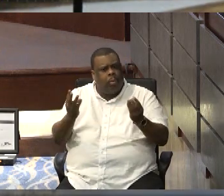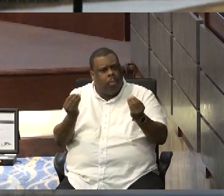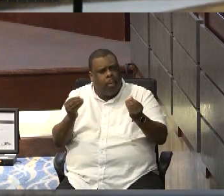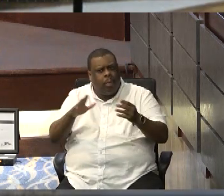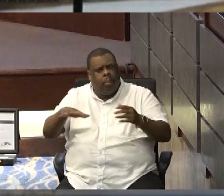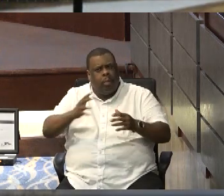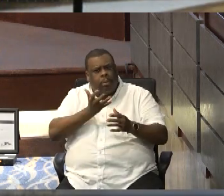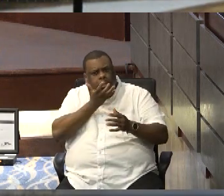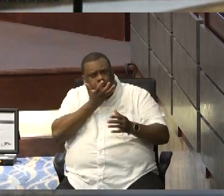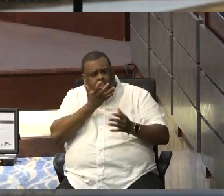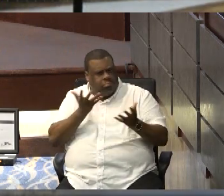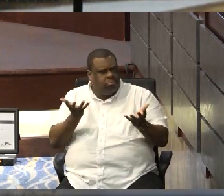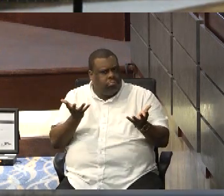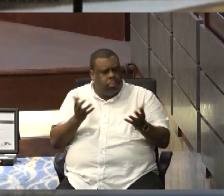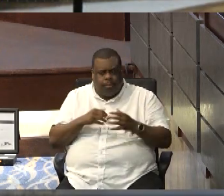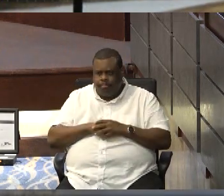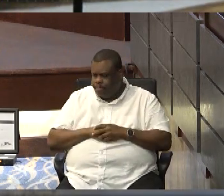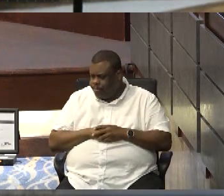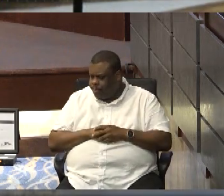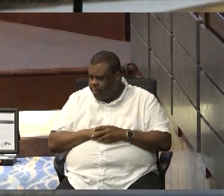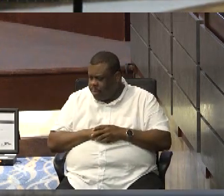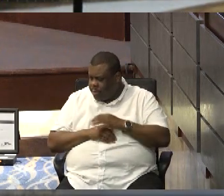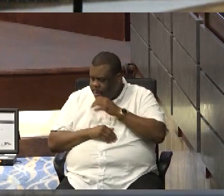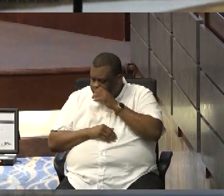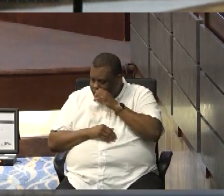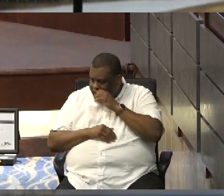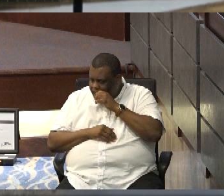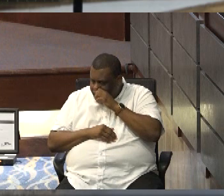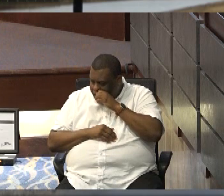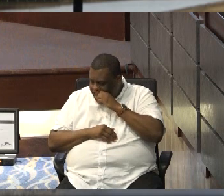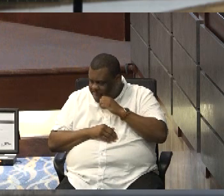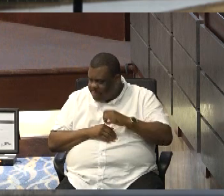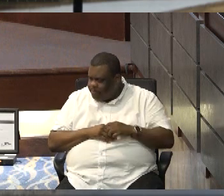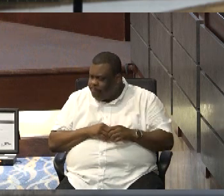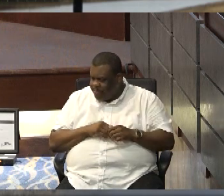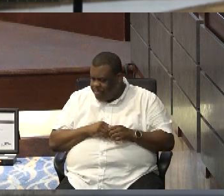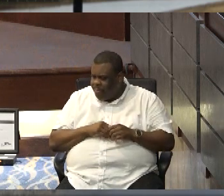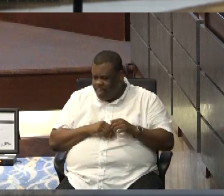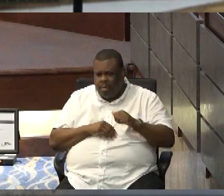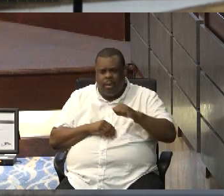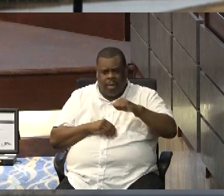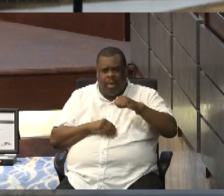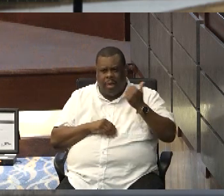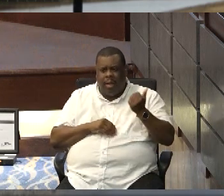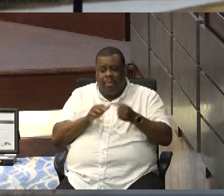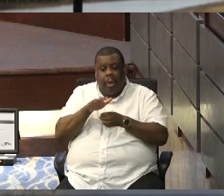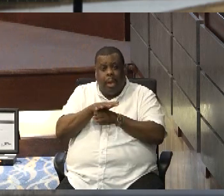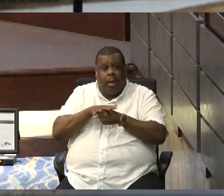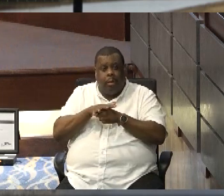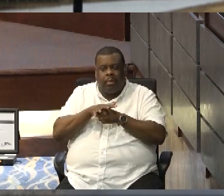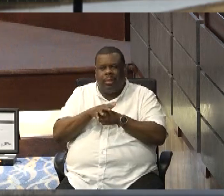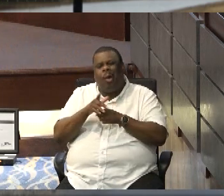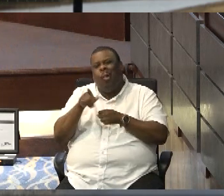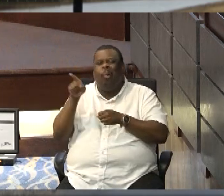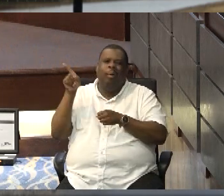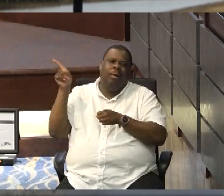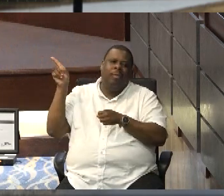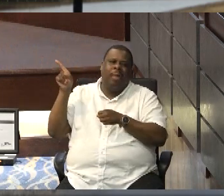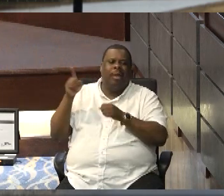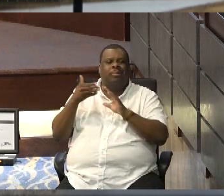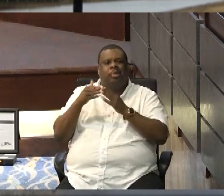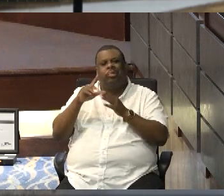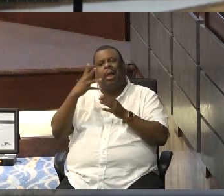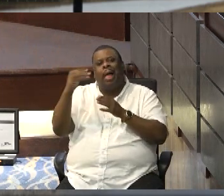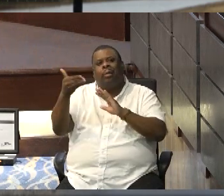So we have these drainage problems all over the city. Here's a few other pictures of areas that staff have taken as they've gone out and